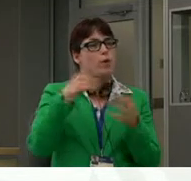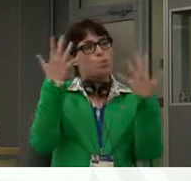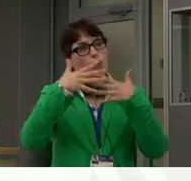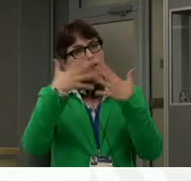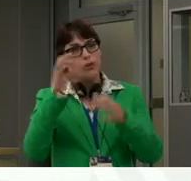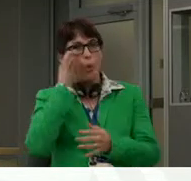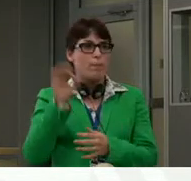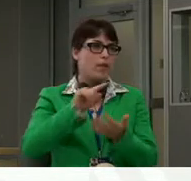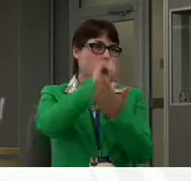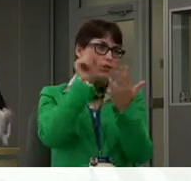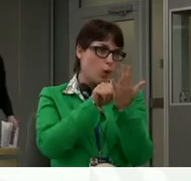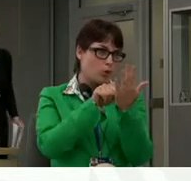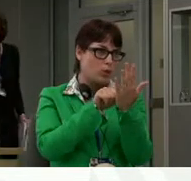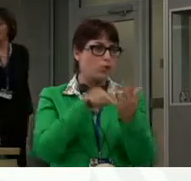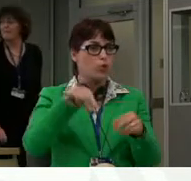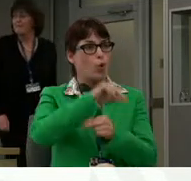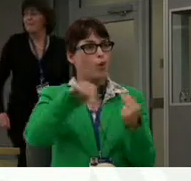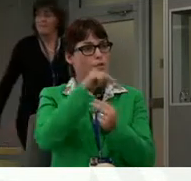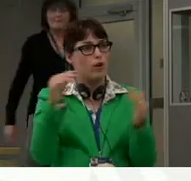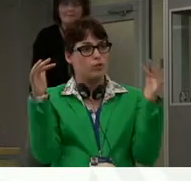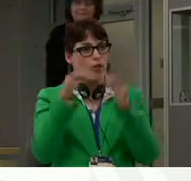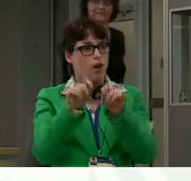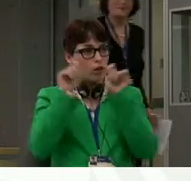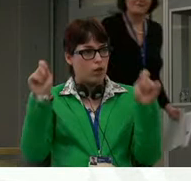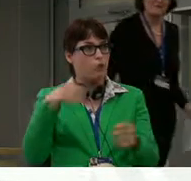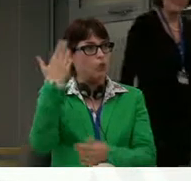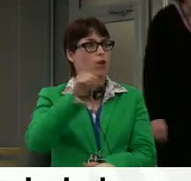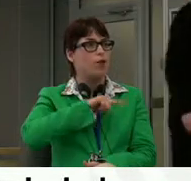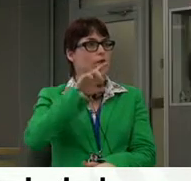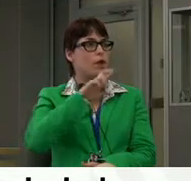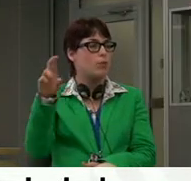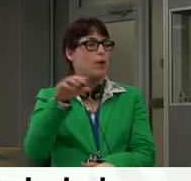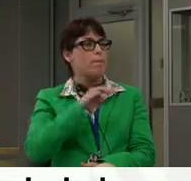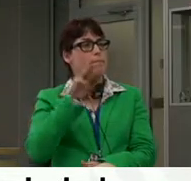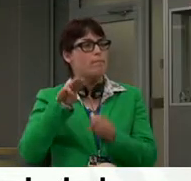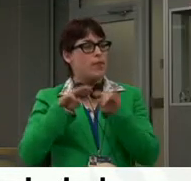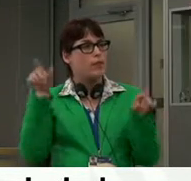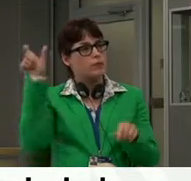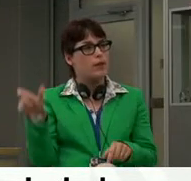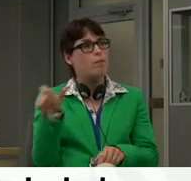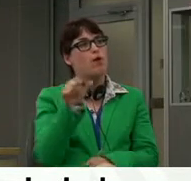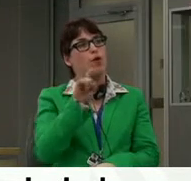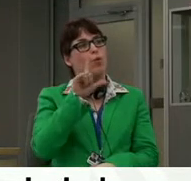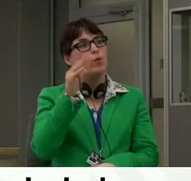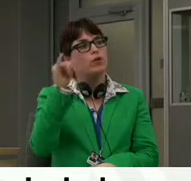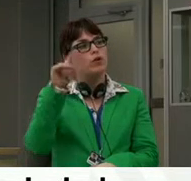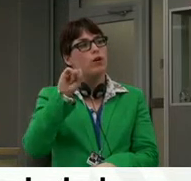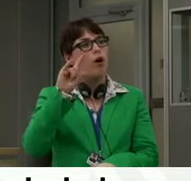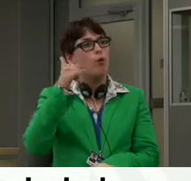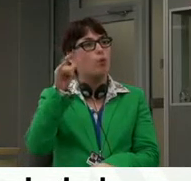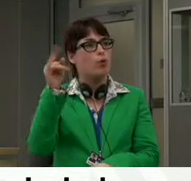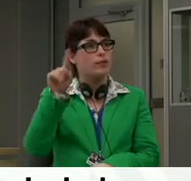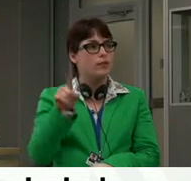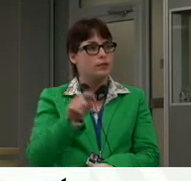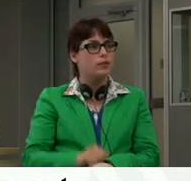the others. Those rights included in the convention are of horizontal character,